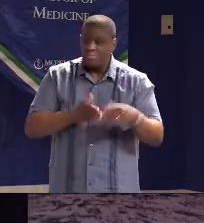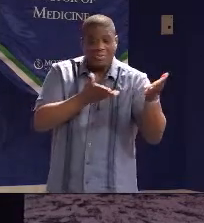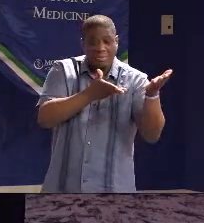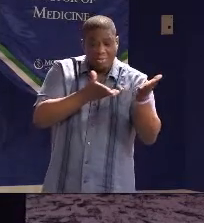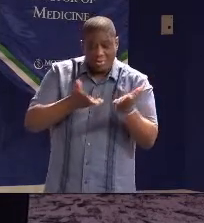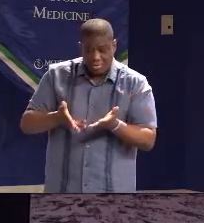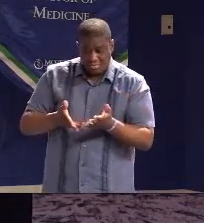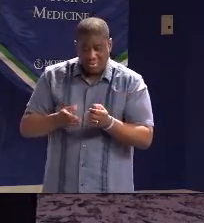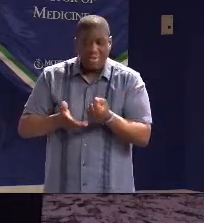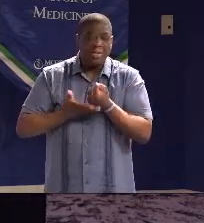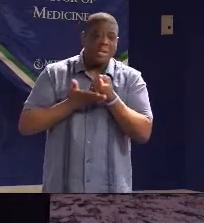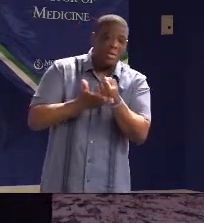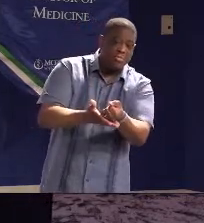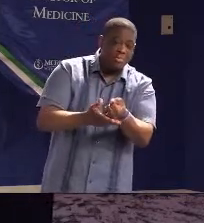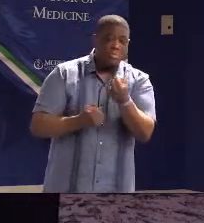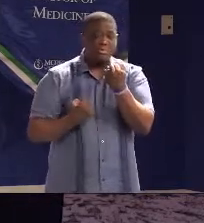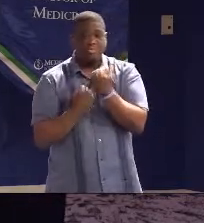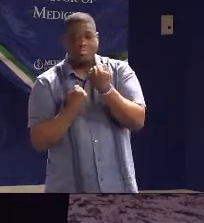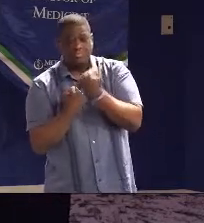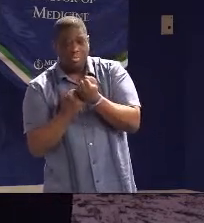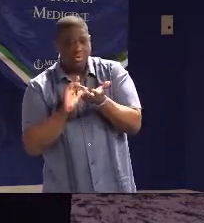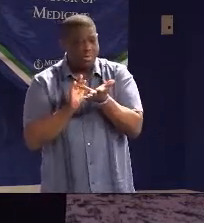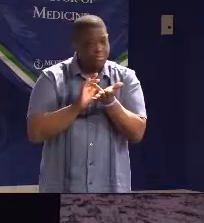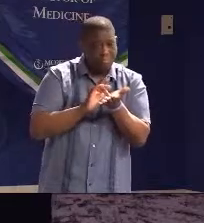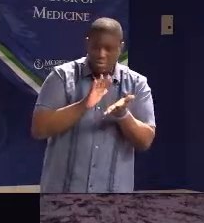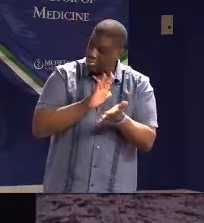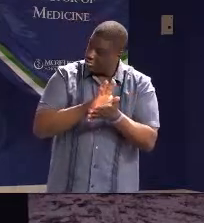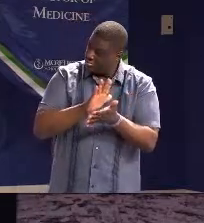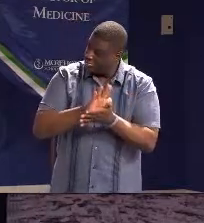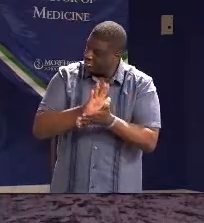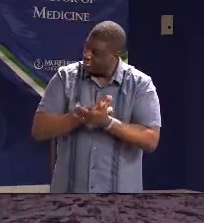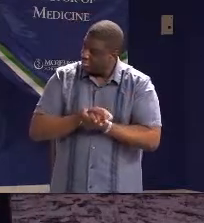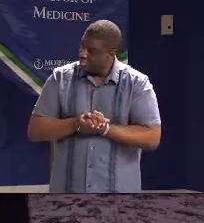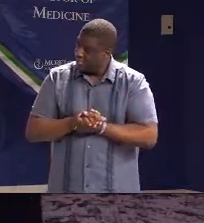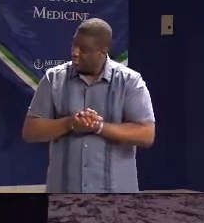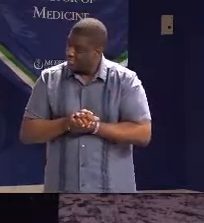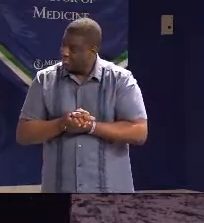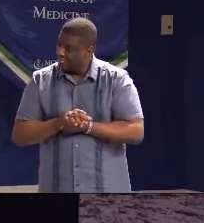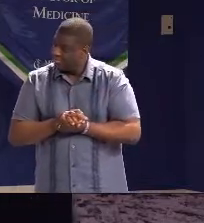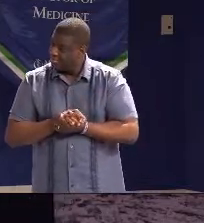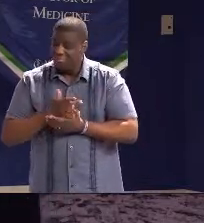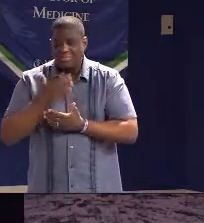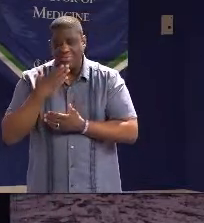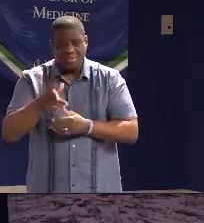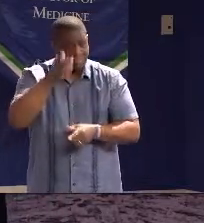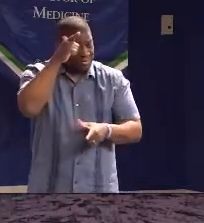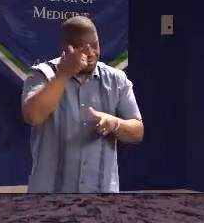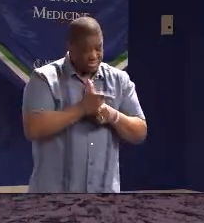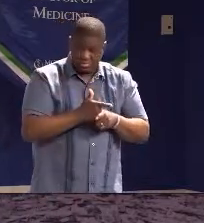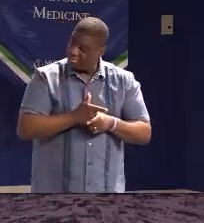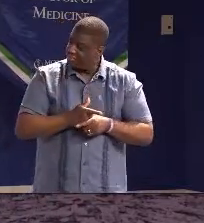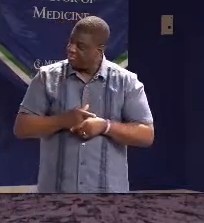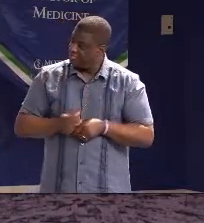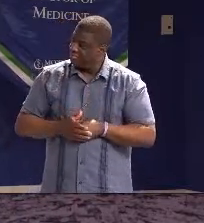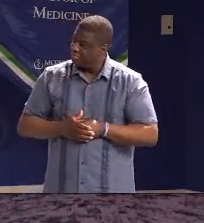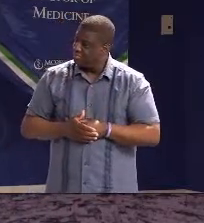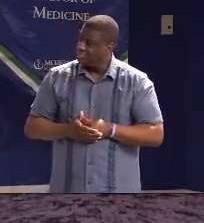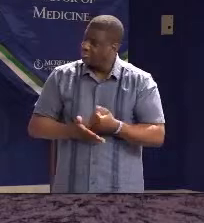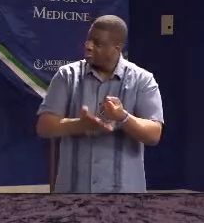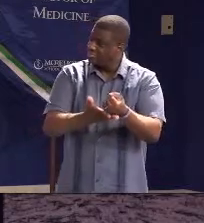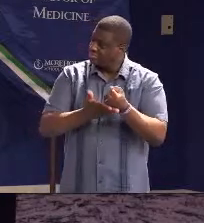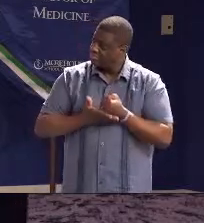me throughout medical school and supporting me through money and prayers. I want to thank my sister too, who is here with me,